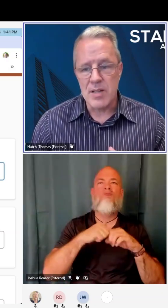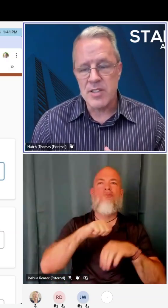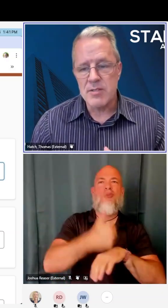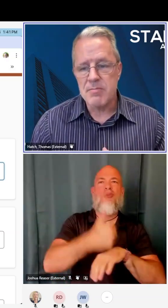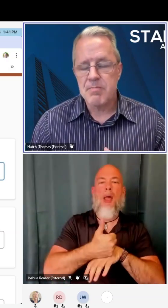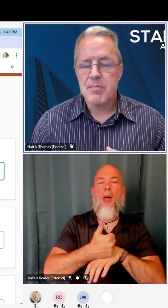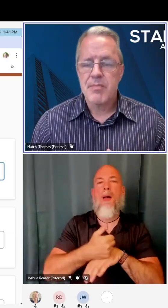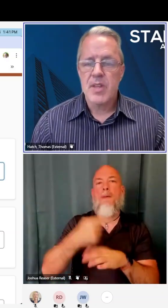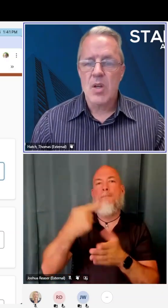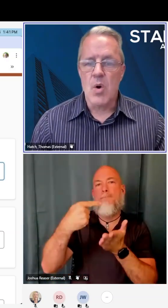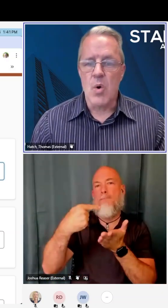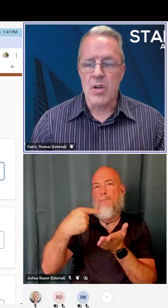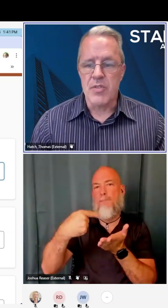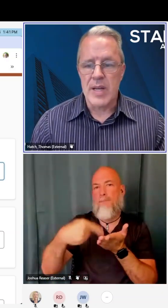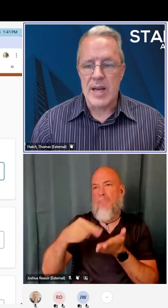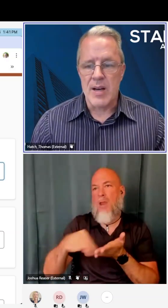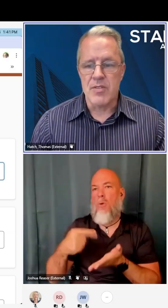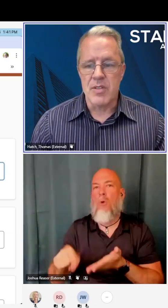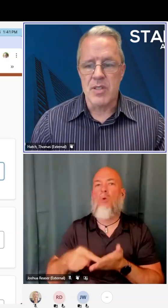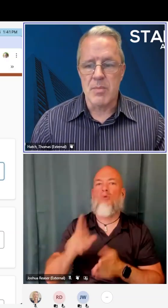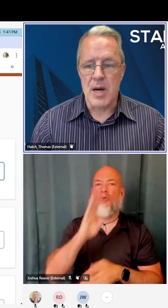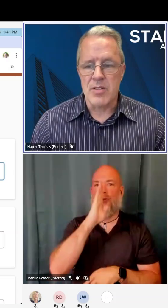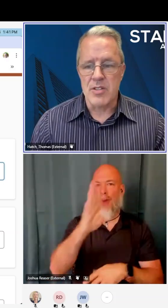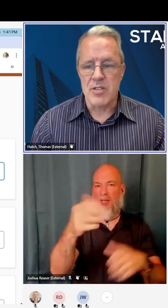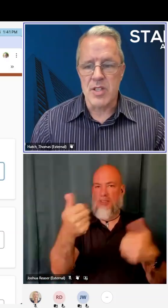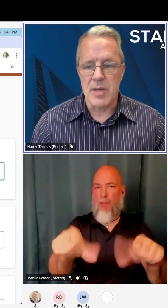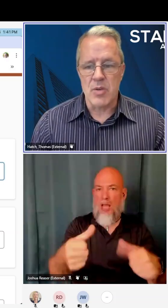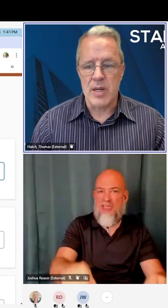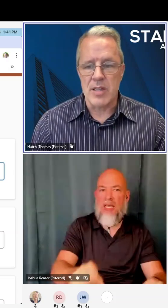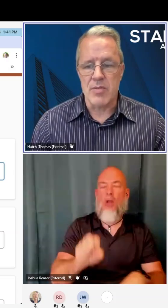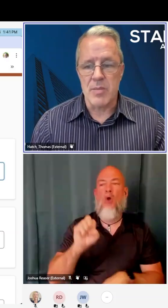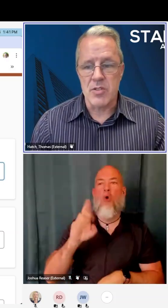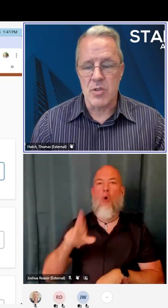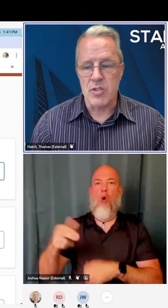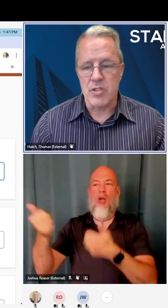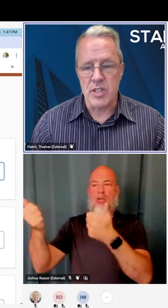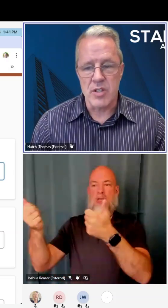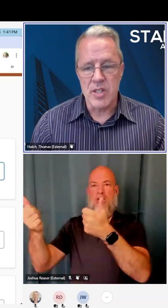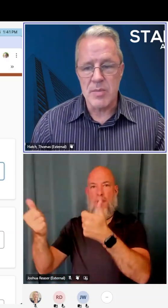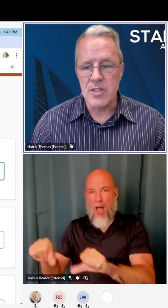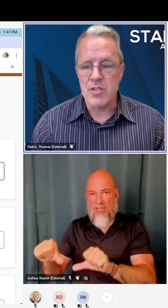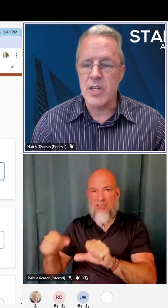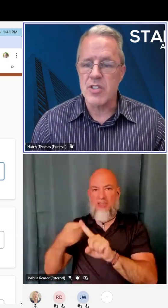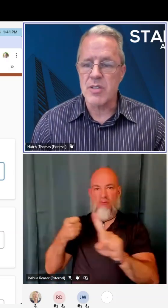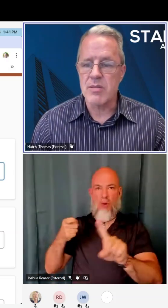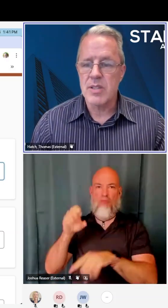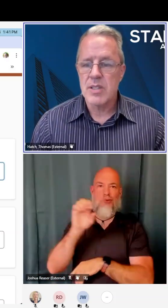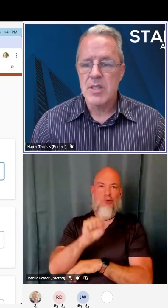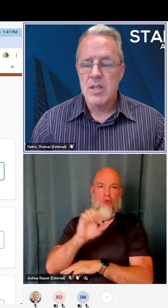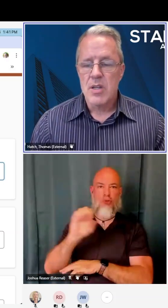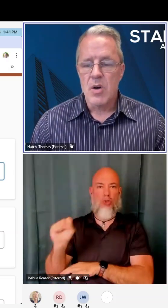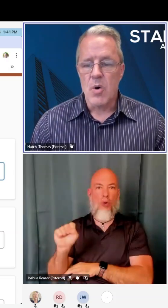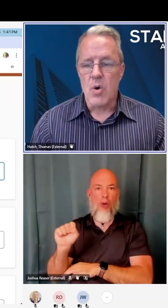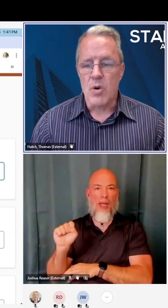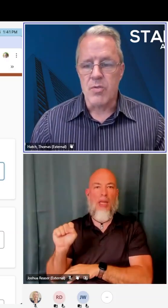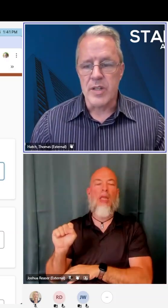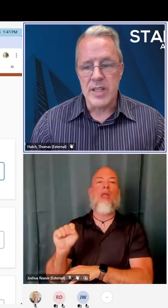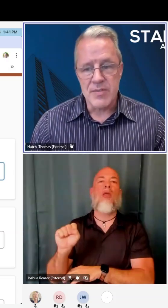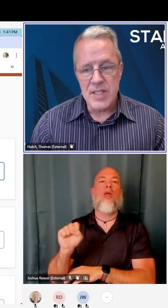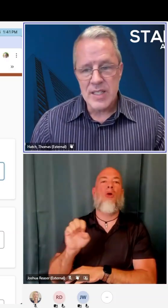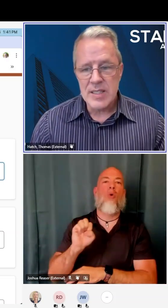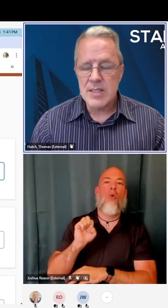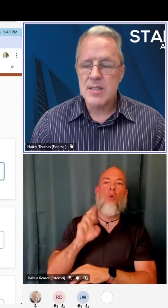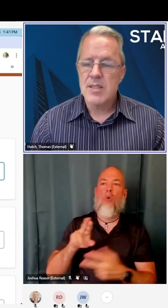direct deposit, or if you have deposits coming directly from the Social Security Administration, or